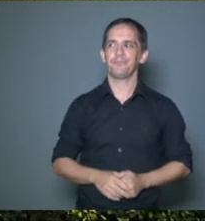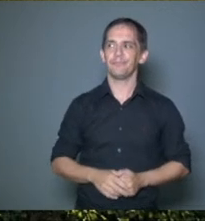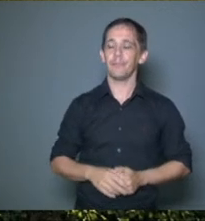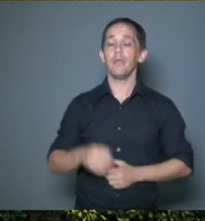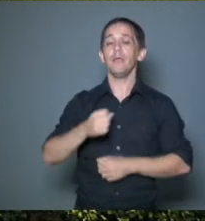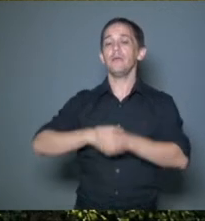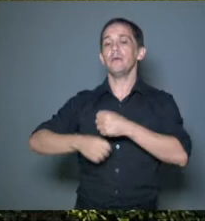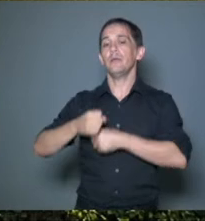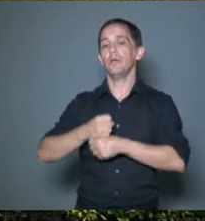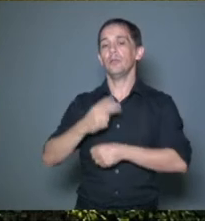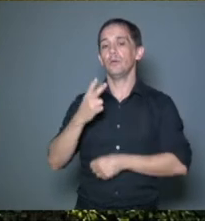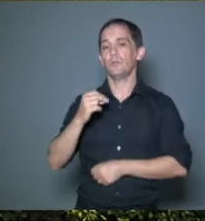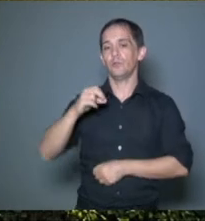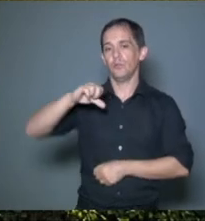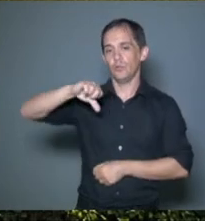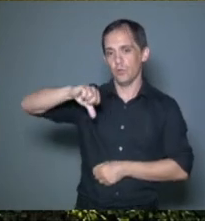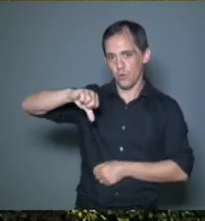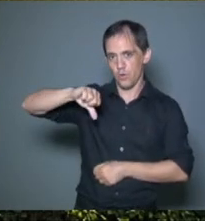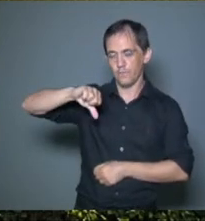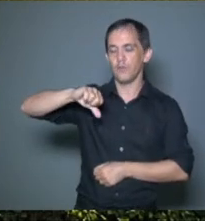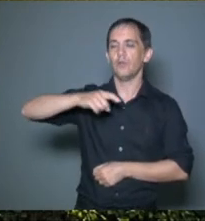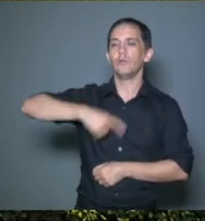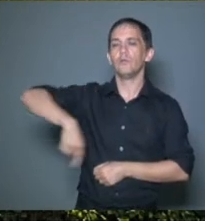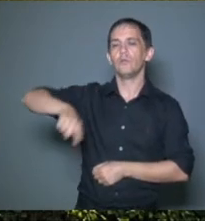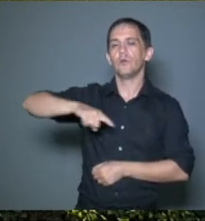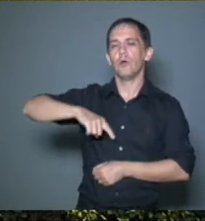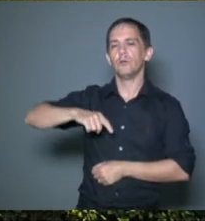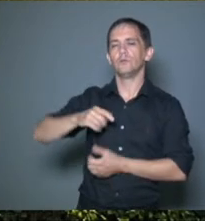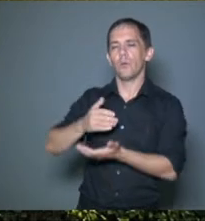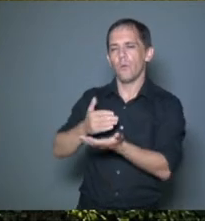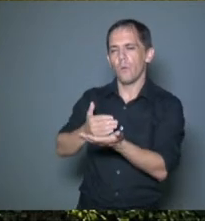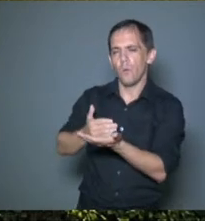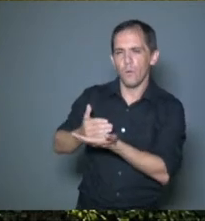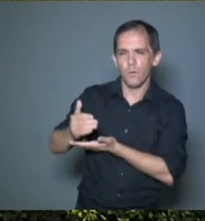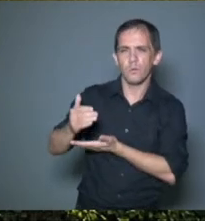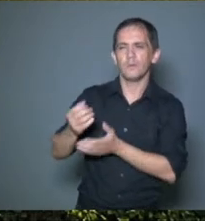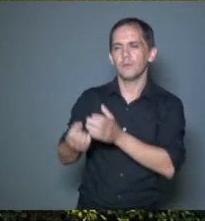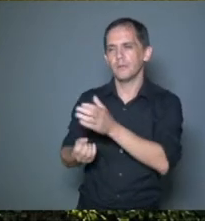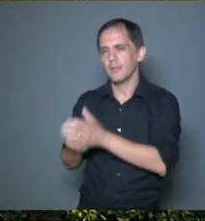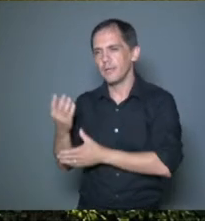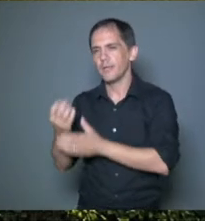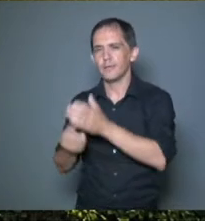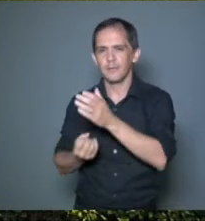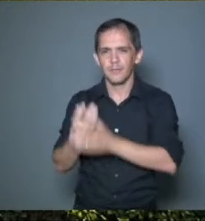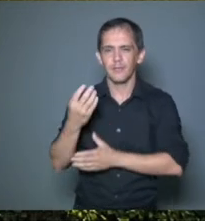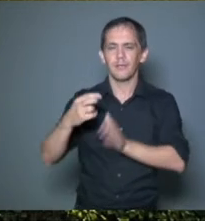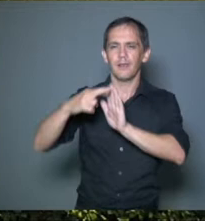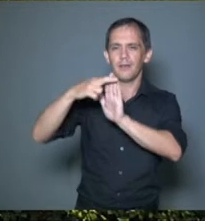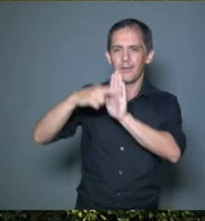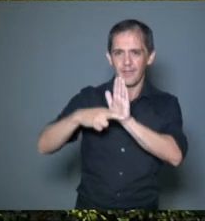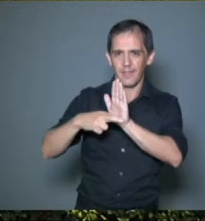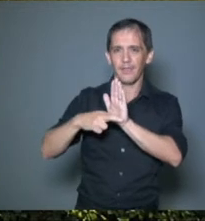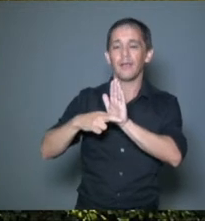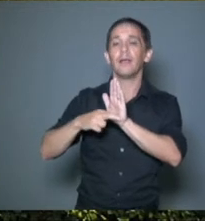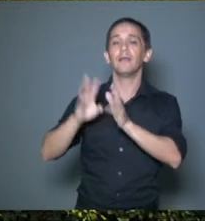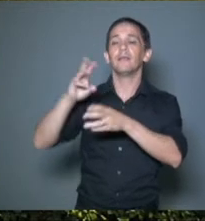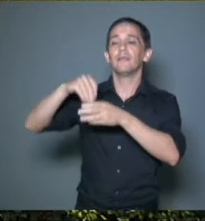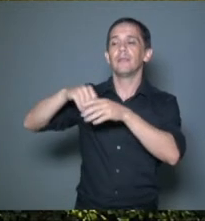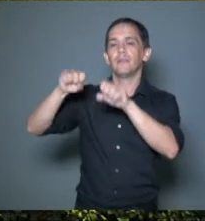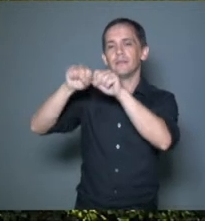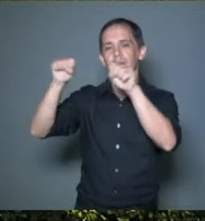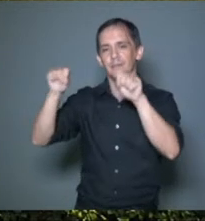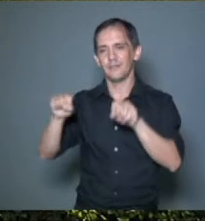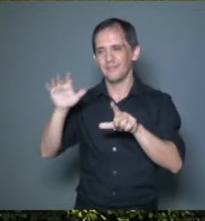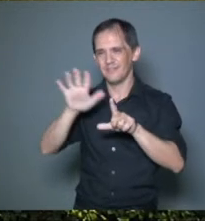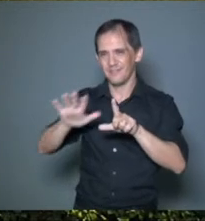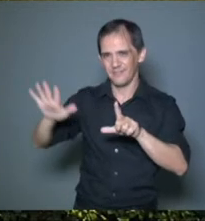forefront. And in 2009, I was part of the board, and we came up with the principles and criteria